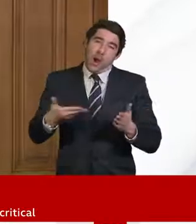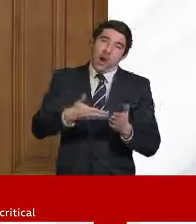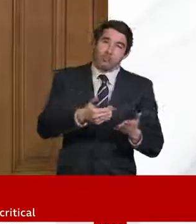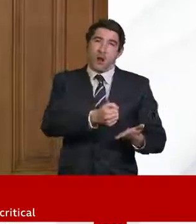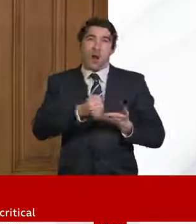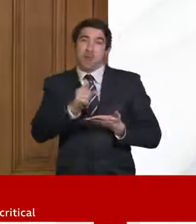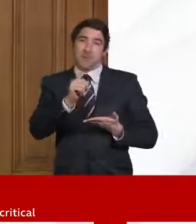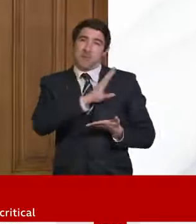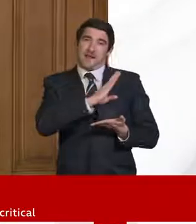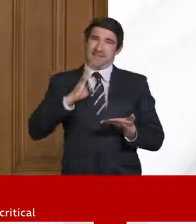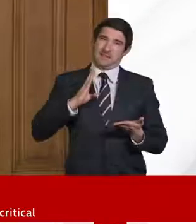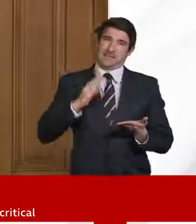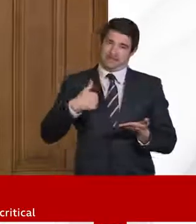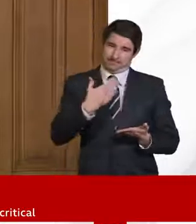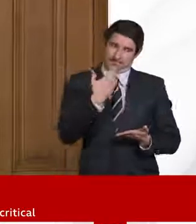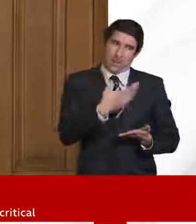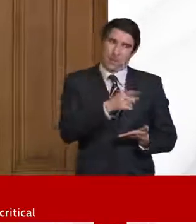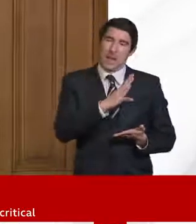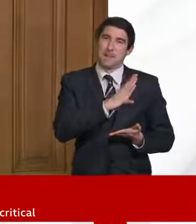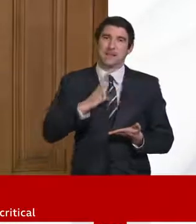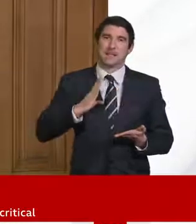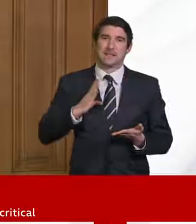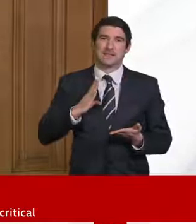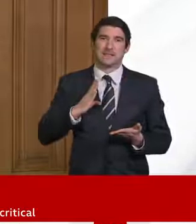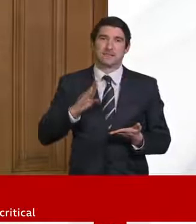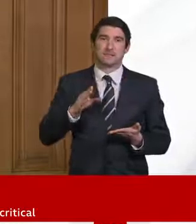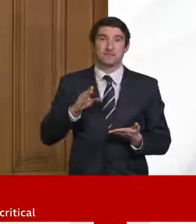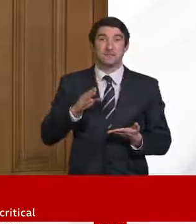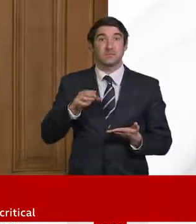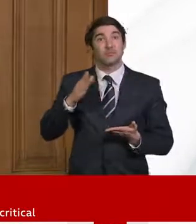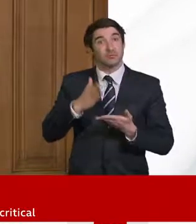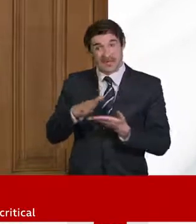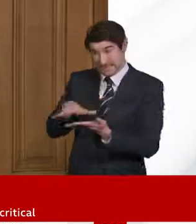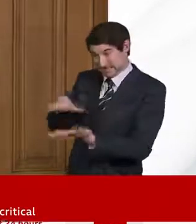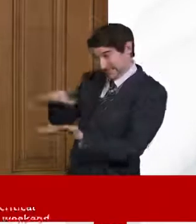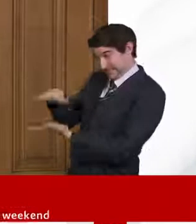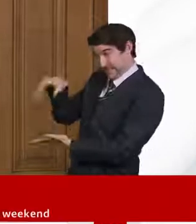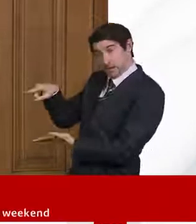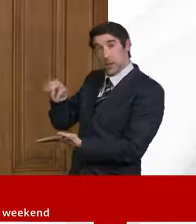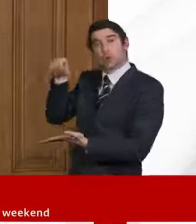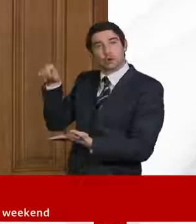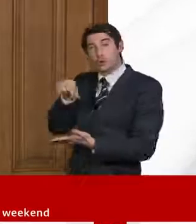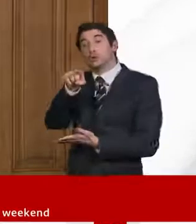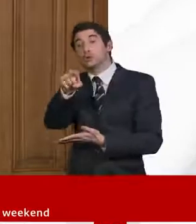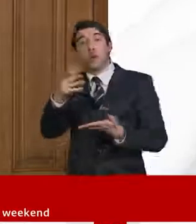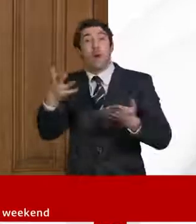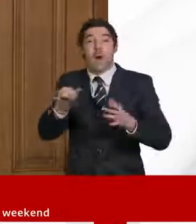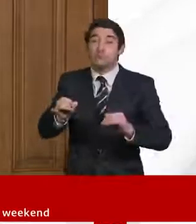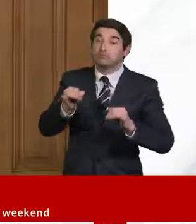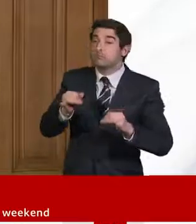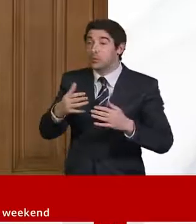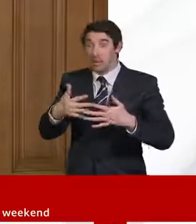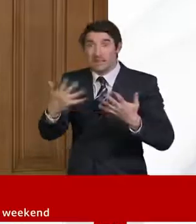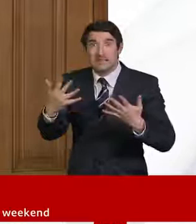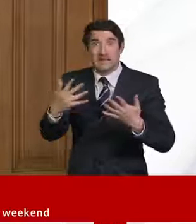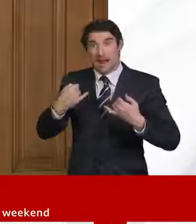about this is that the PPE should go to match where the critical clinical risk is. So that doesn't matter whether